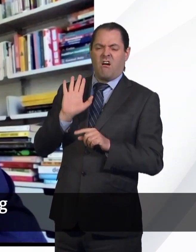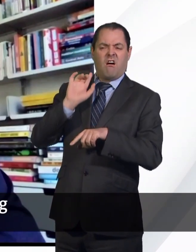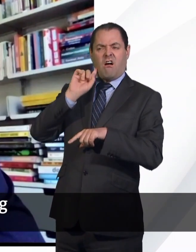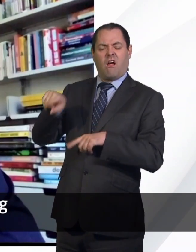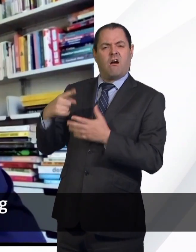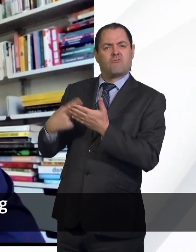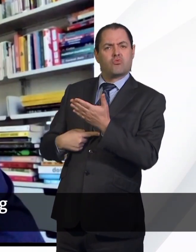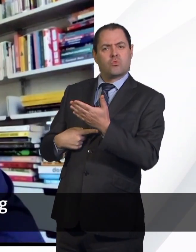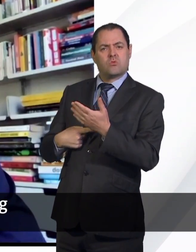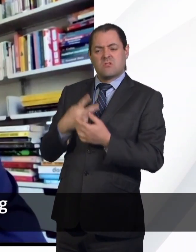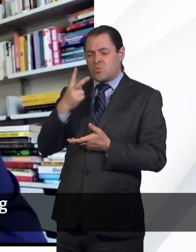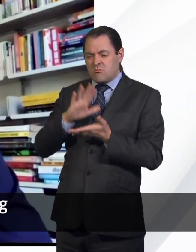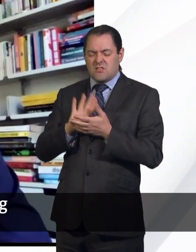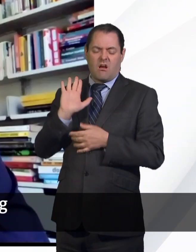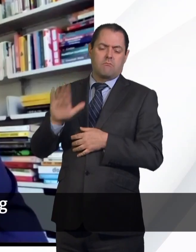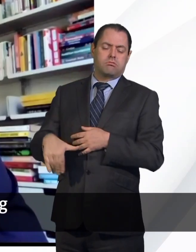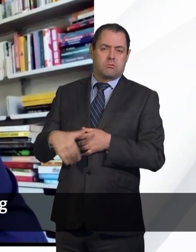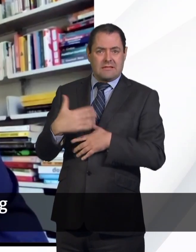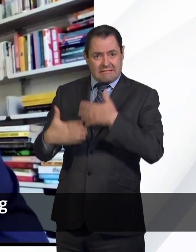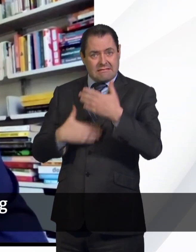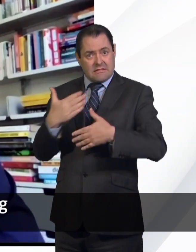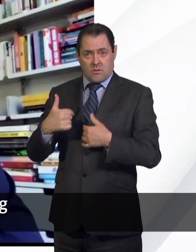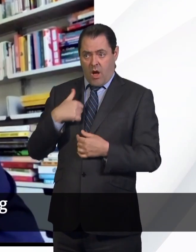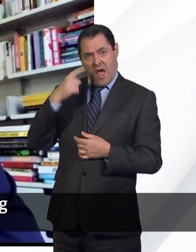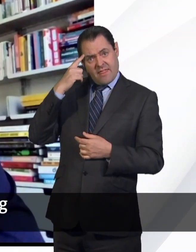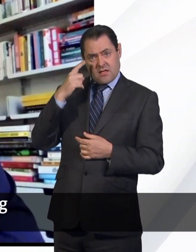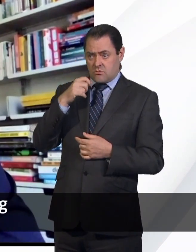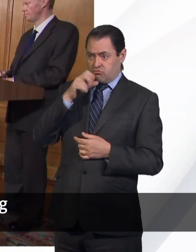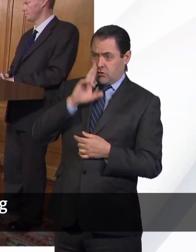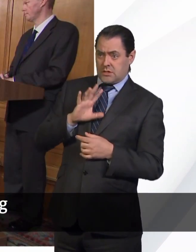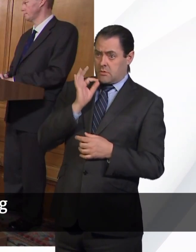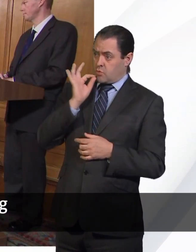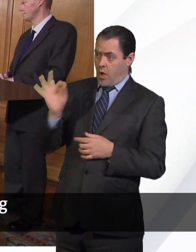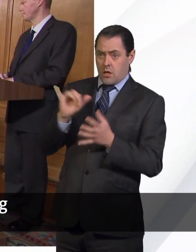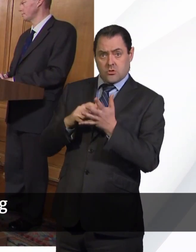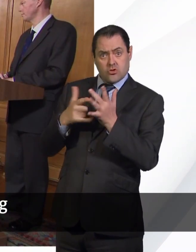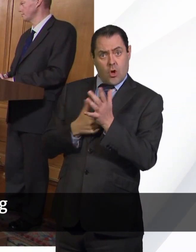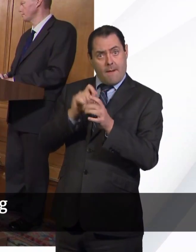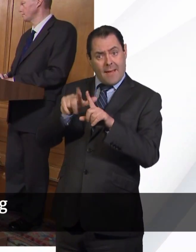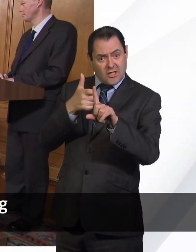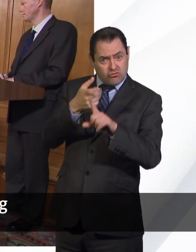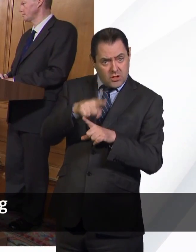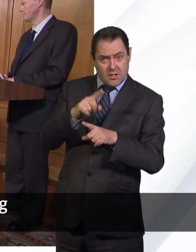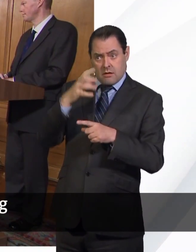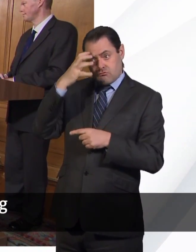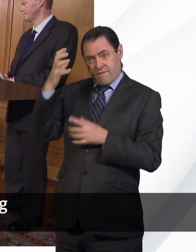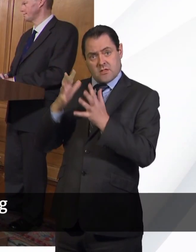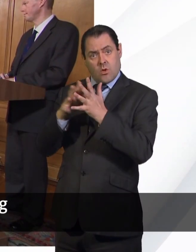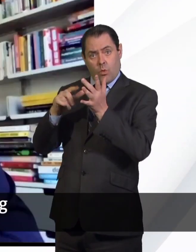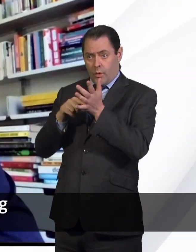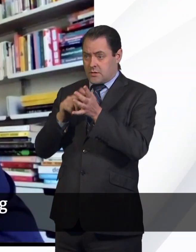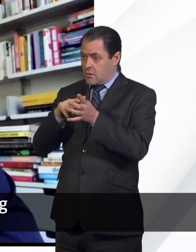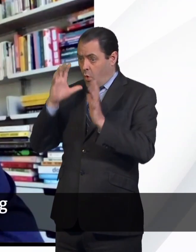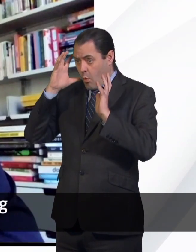the social distancing rules. And I think it's perfectly reasonable to ask Sir Patrick and Chris Whitty whether they fear